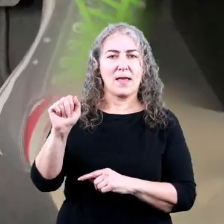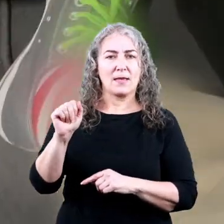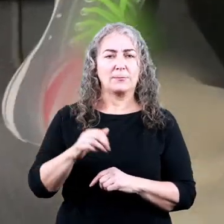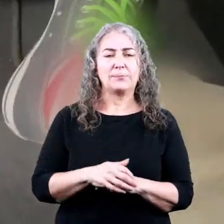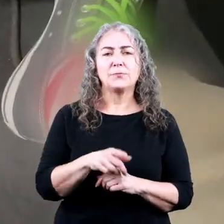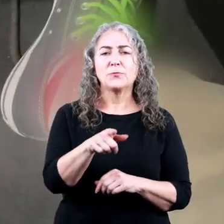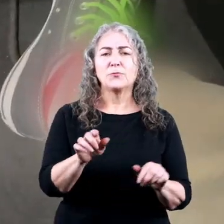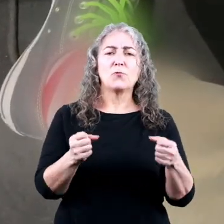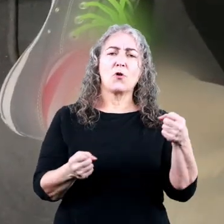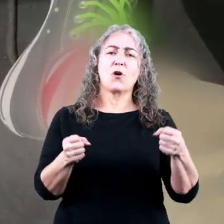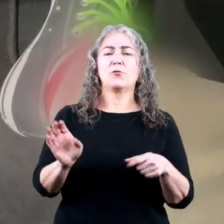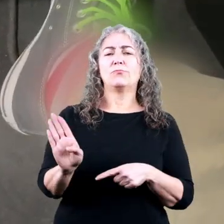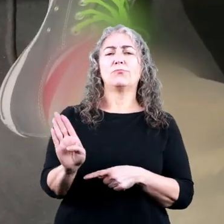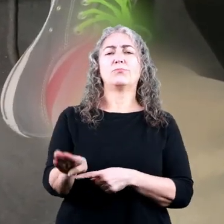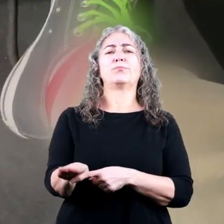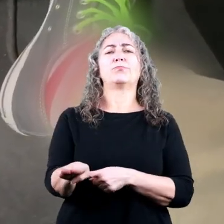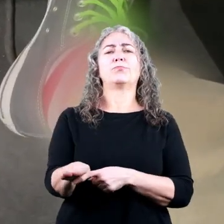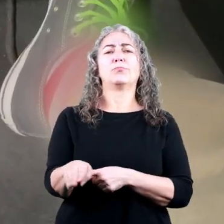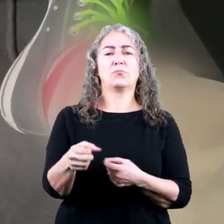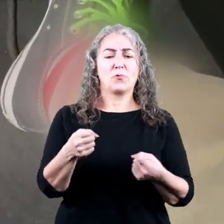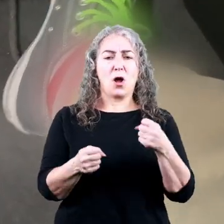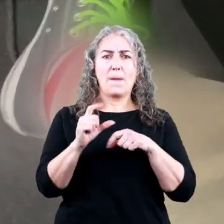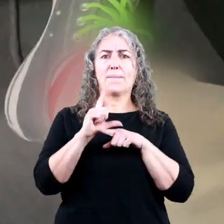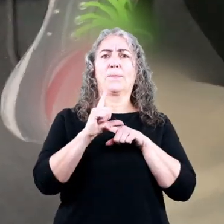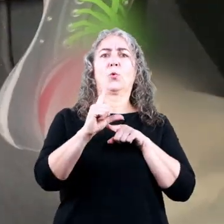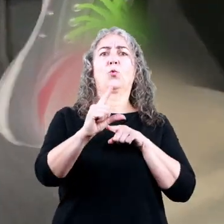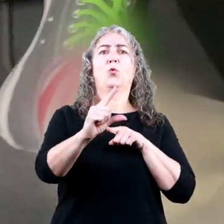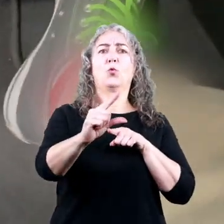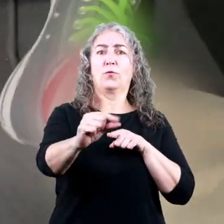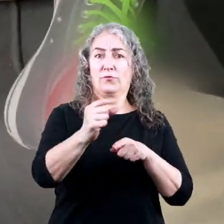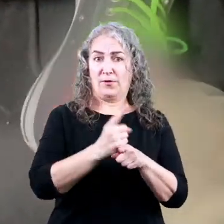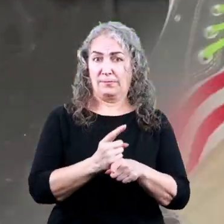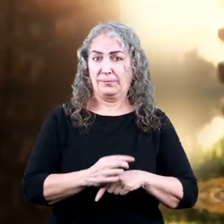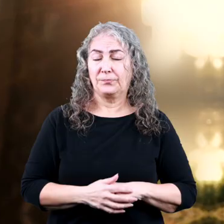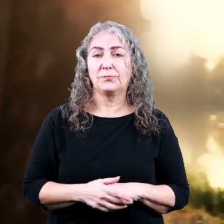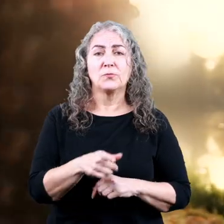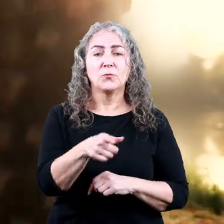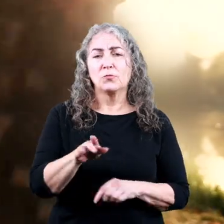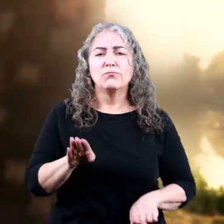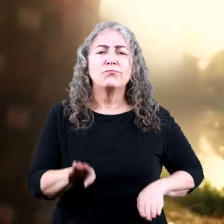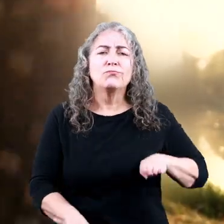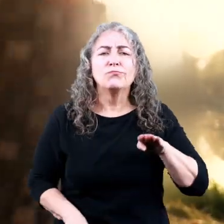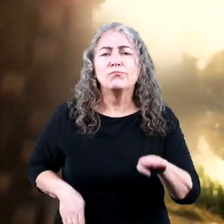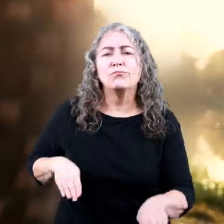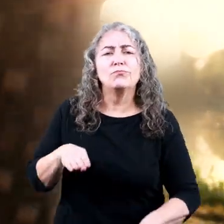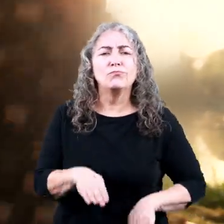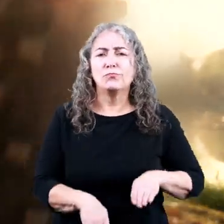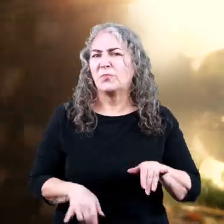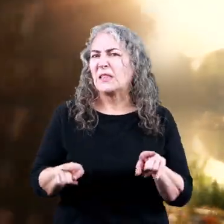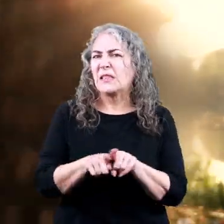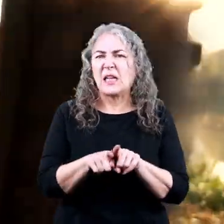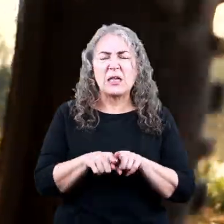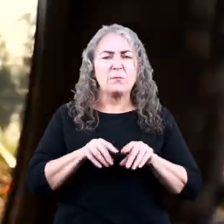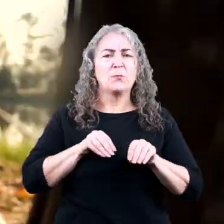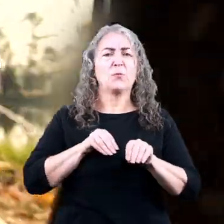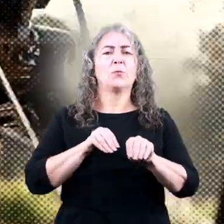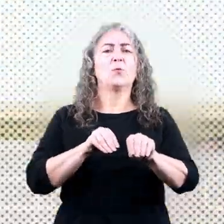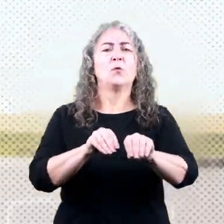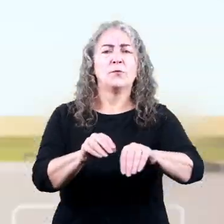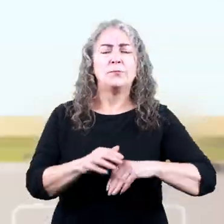If you step on the gas pedal of a car, it moves. When you pedal a bike, it does the same thing.